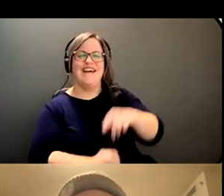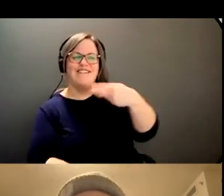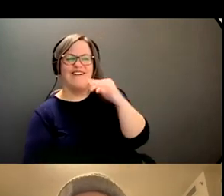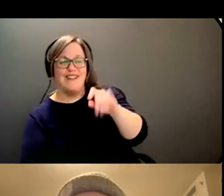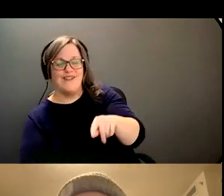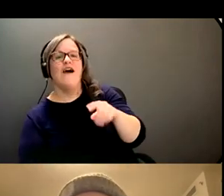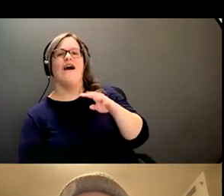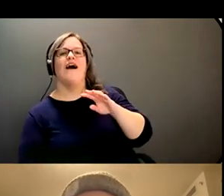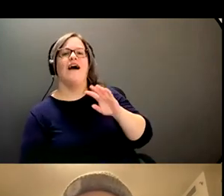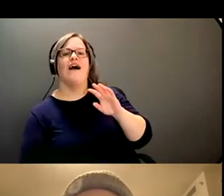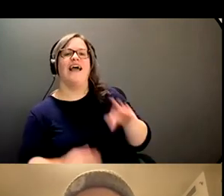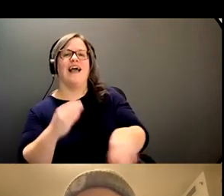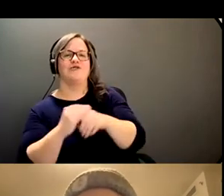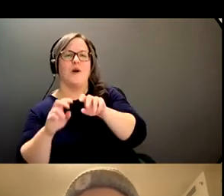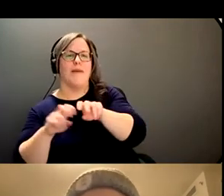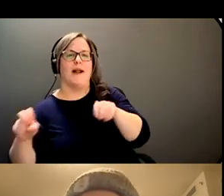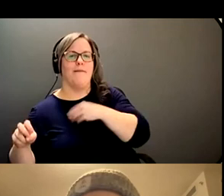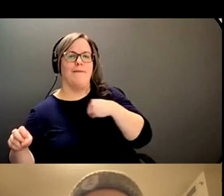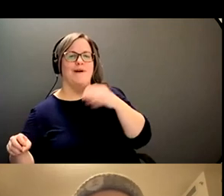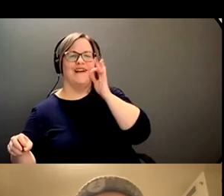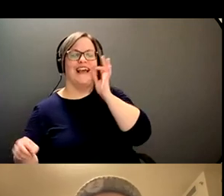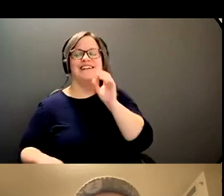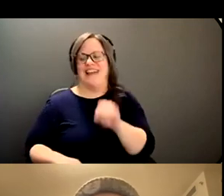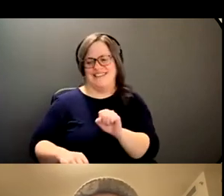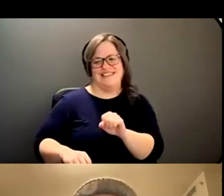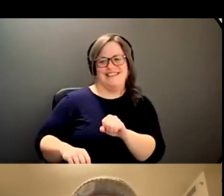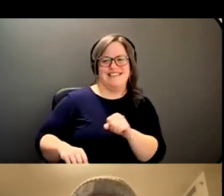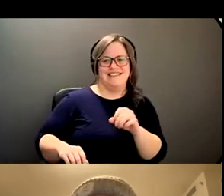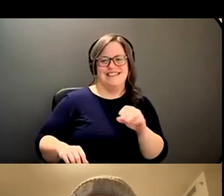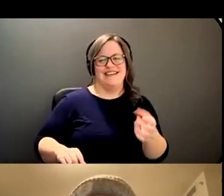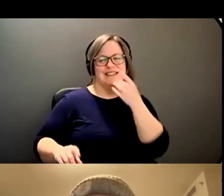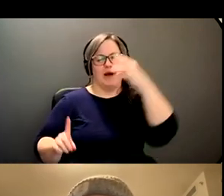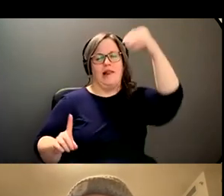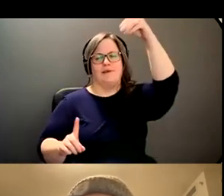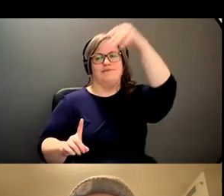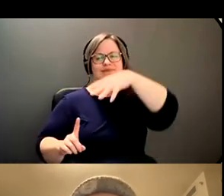Yeah, she's the star of the show. A brief appearance, all you need.